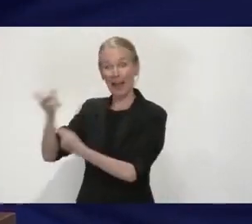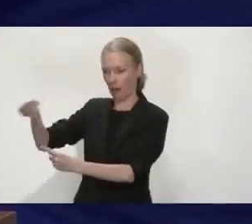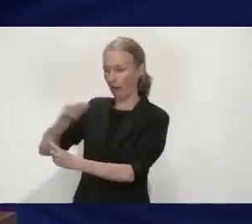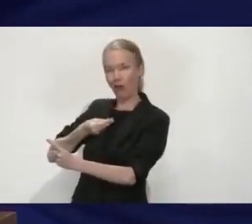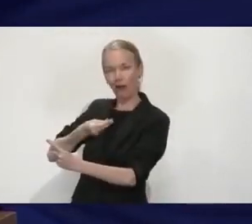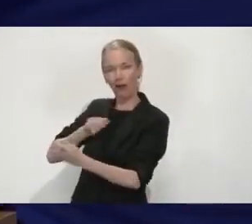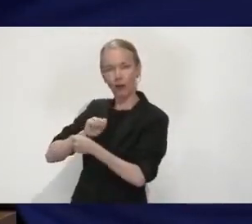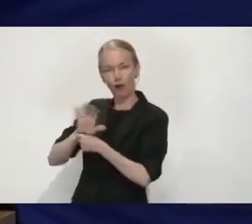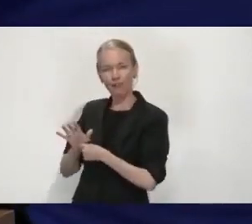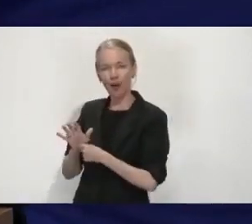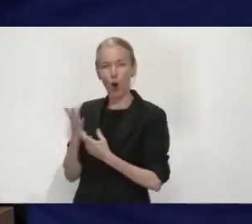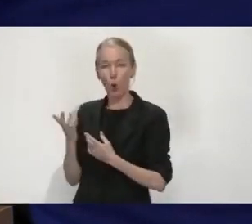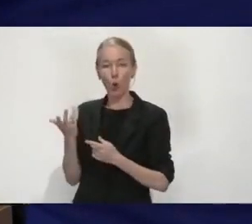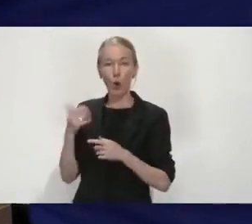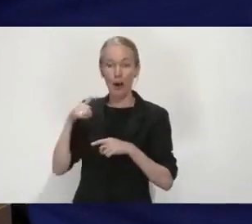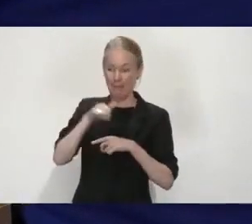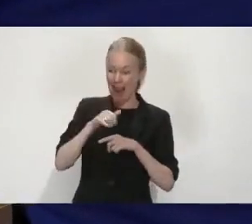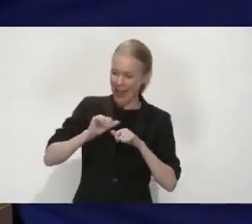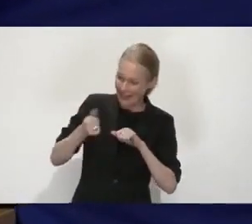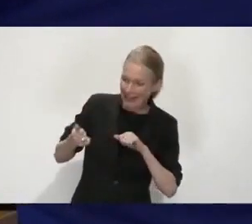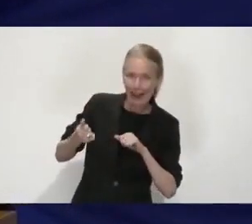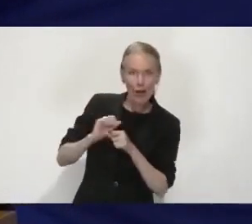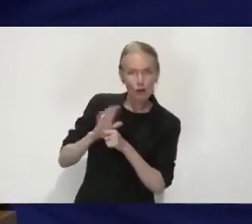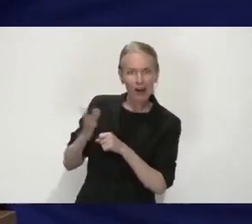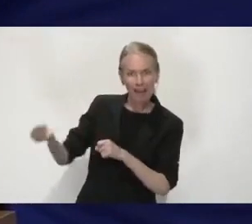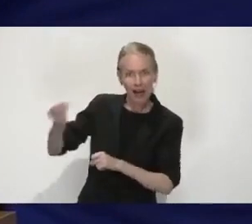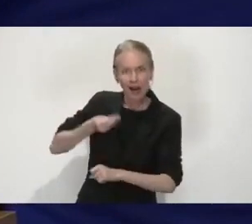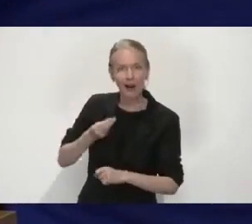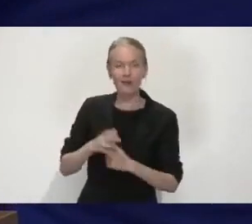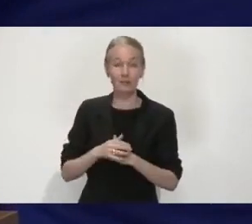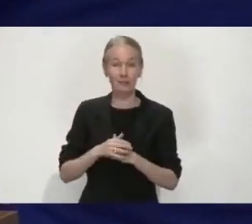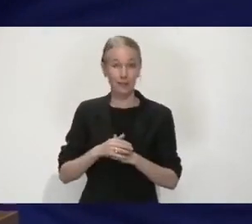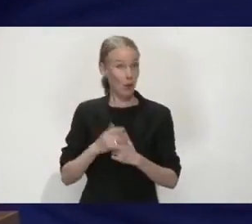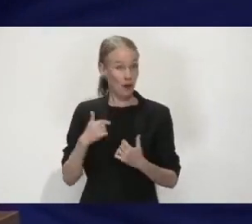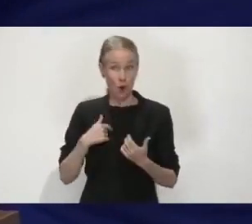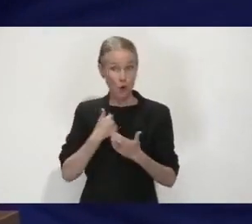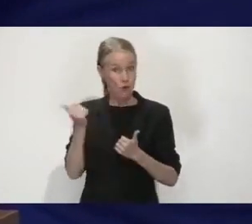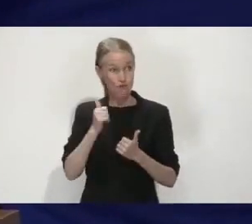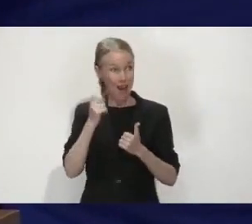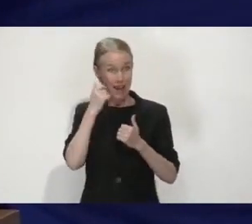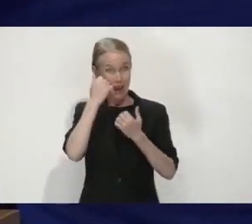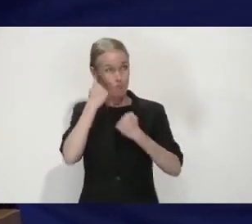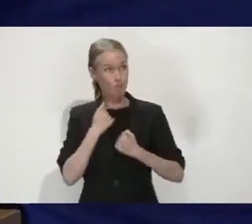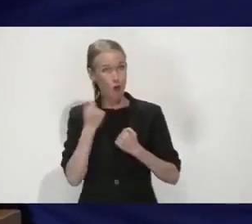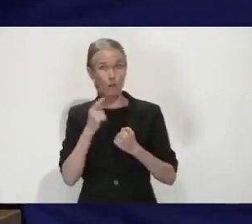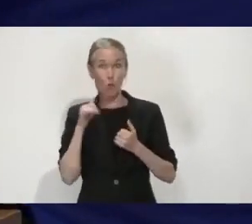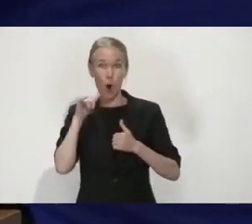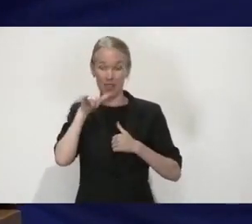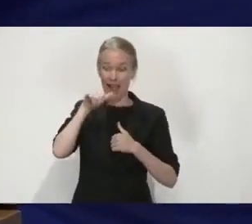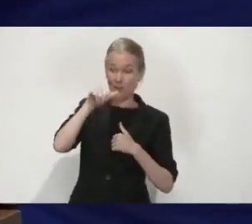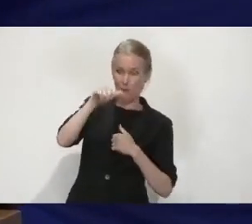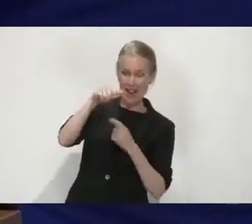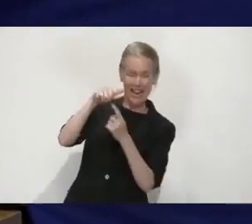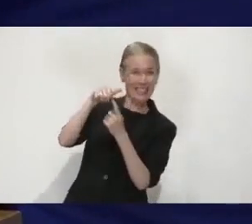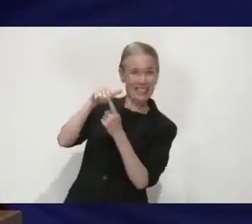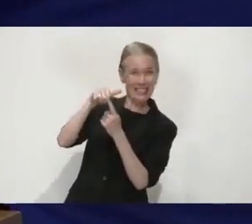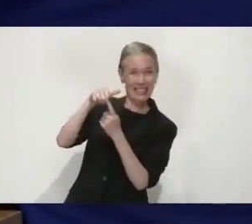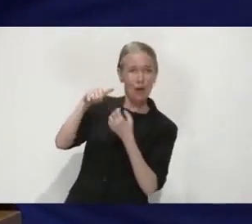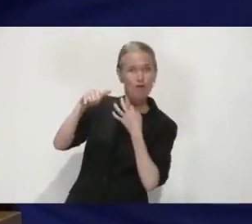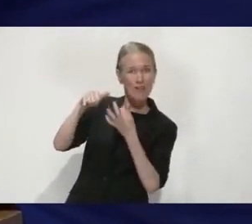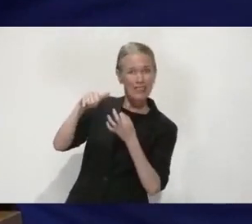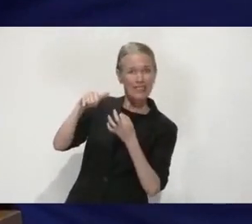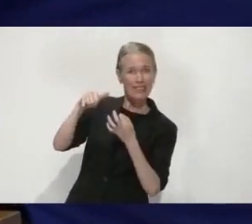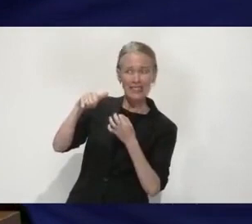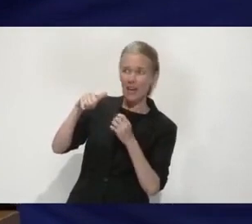on the plane. And actually what we know at the moment is international air travel is a particularly risky enterprise, that you're mingling with people